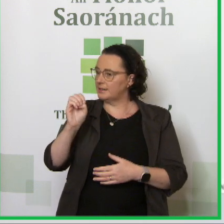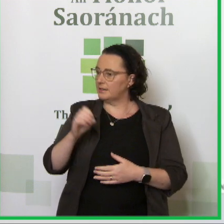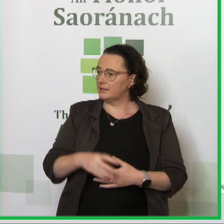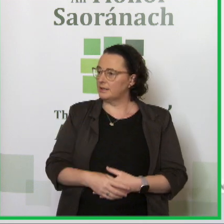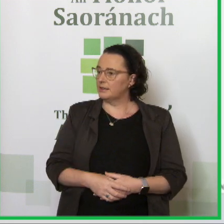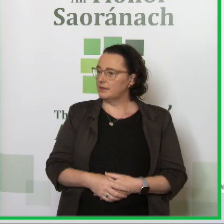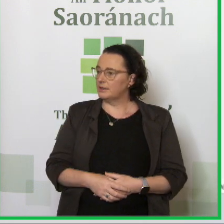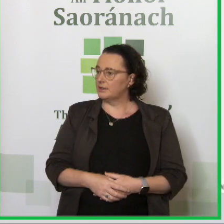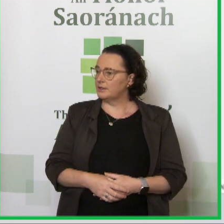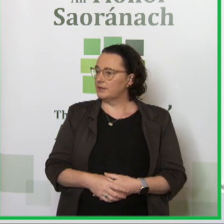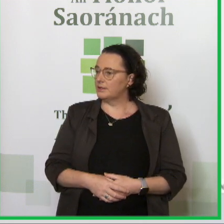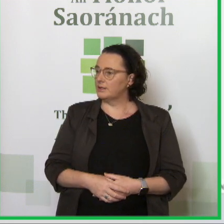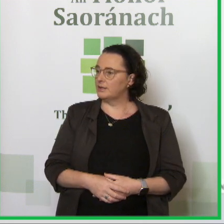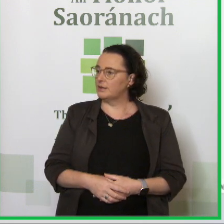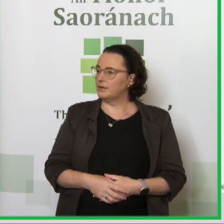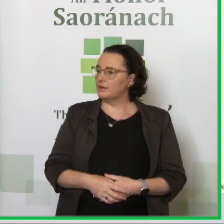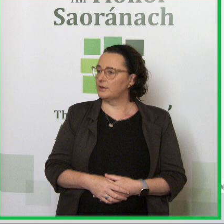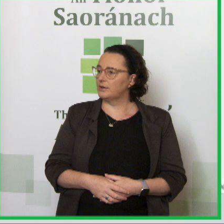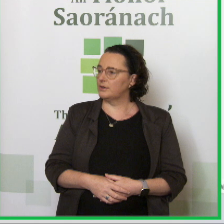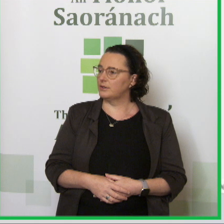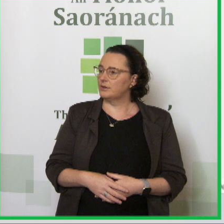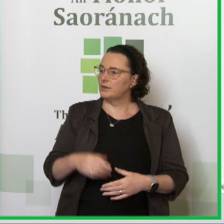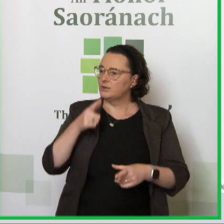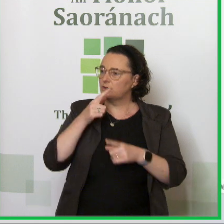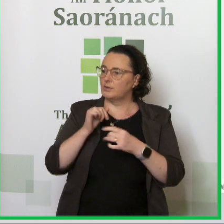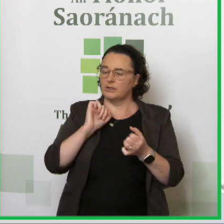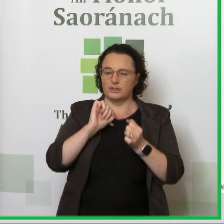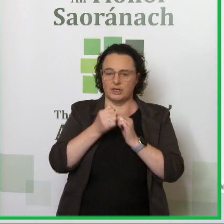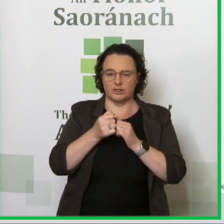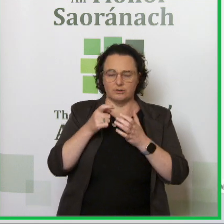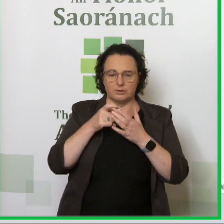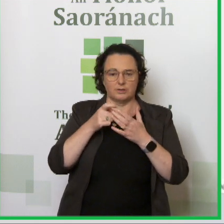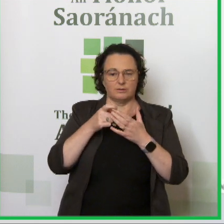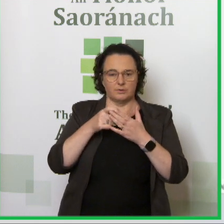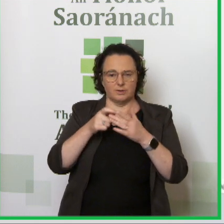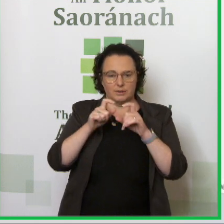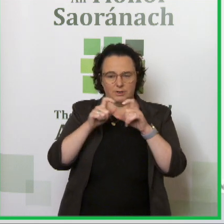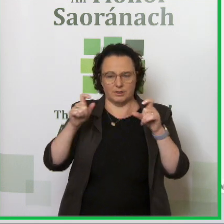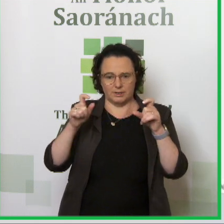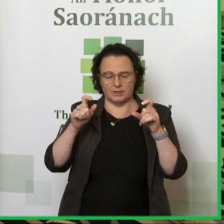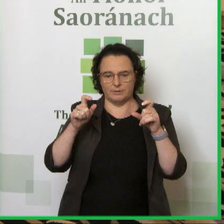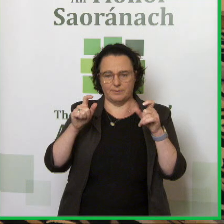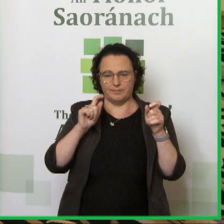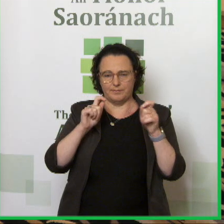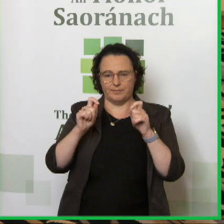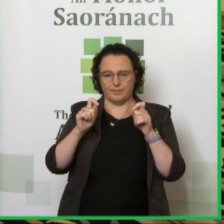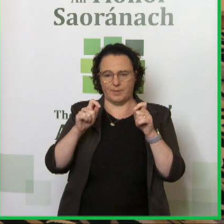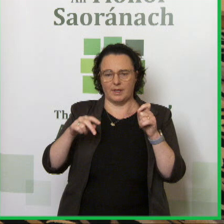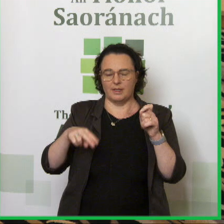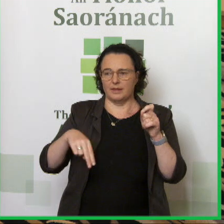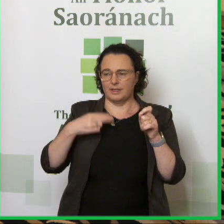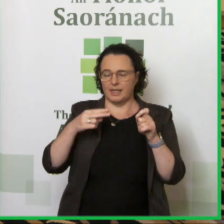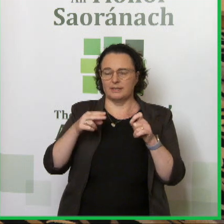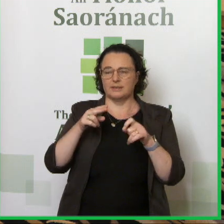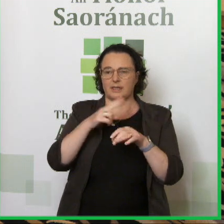We were talking about changing the recommendation heading to the line which is in the narrative, which is the next national